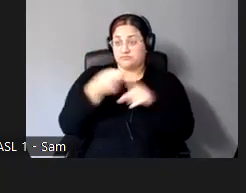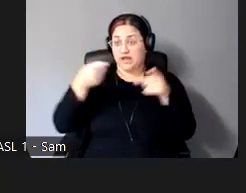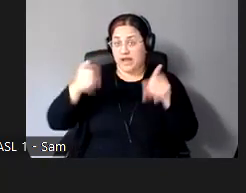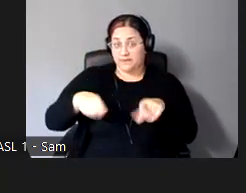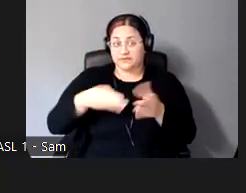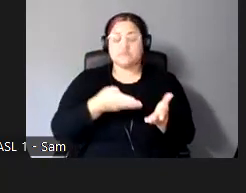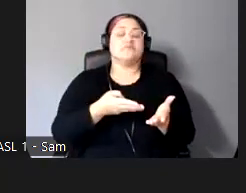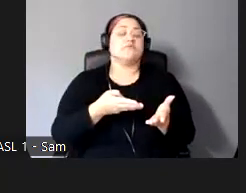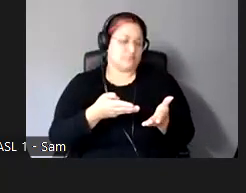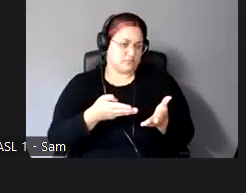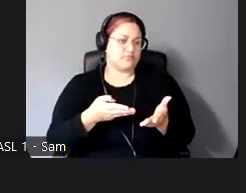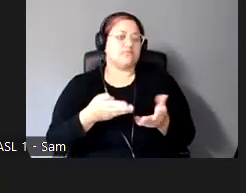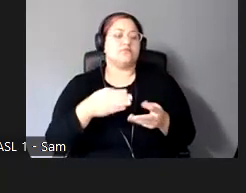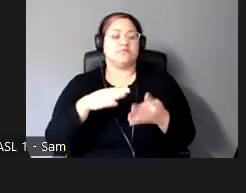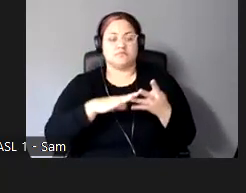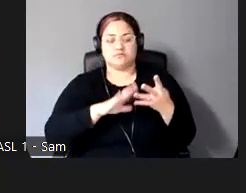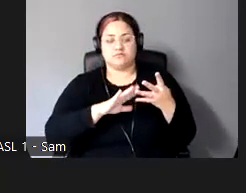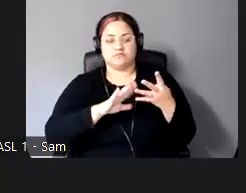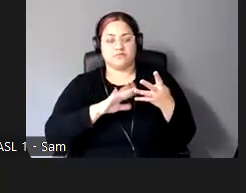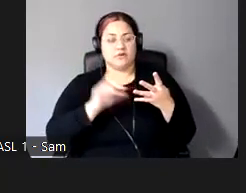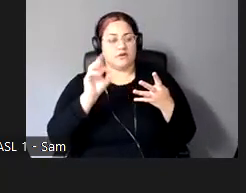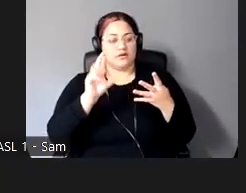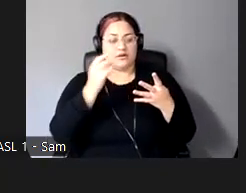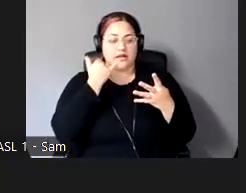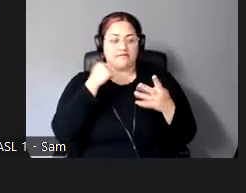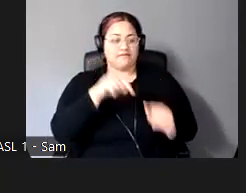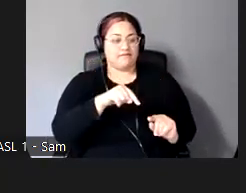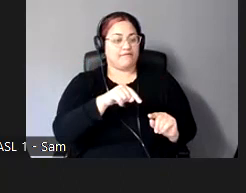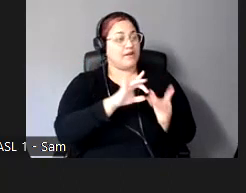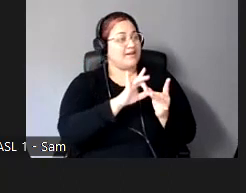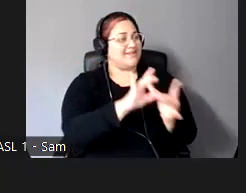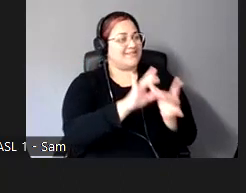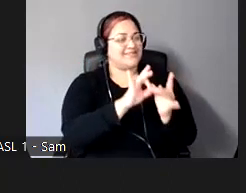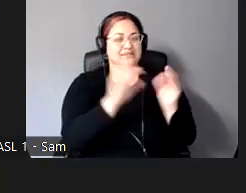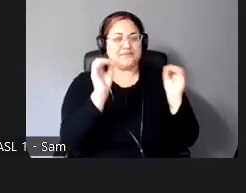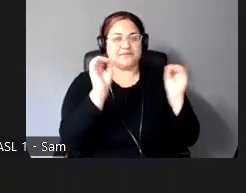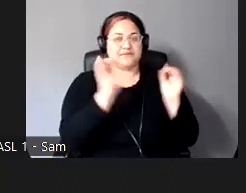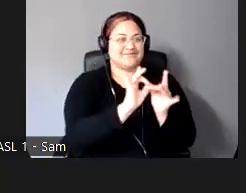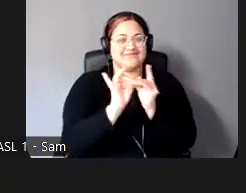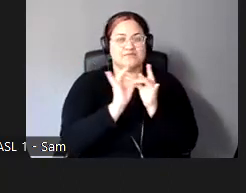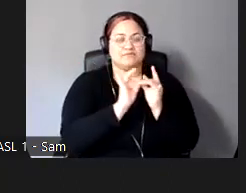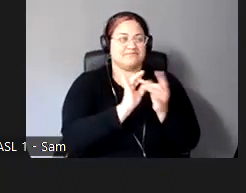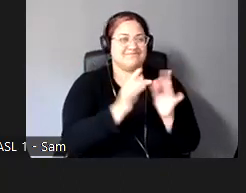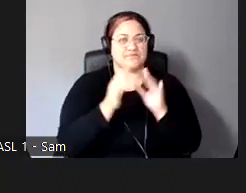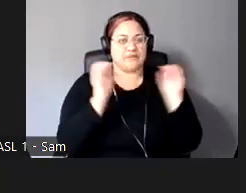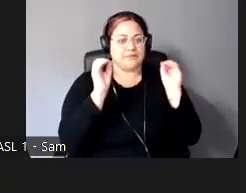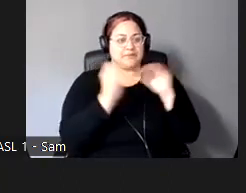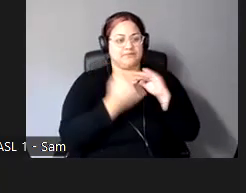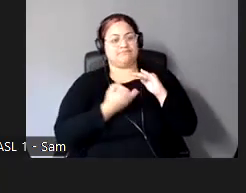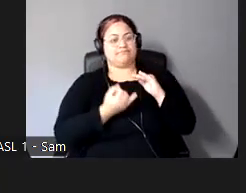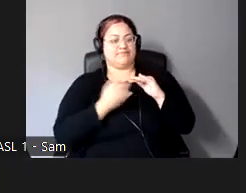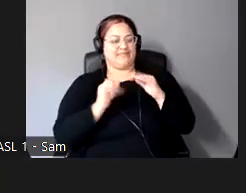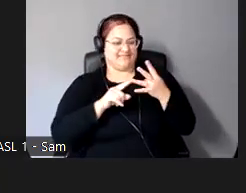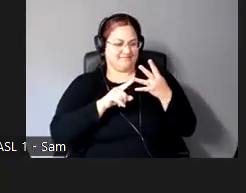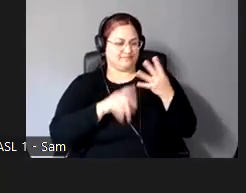positive relationships, or maybe there's a lack of social support that increases the risk for abuse to occur.